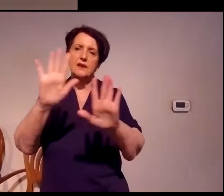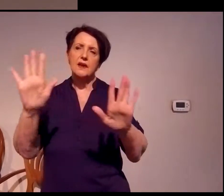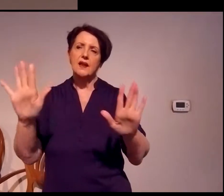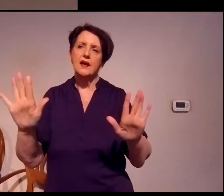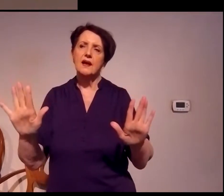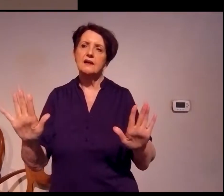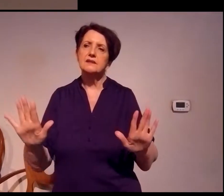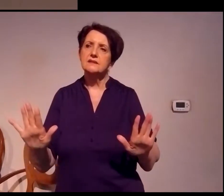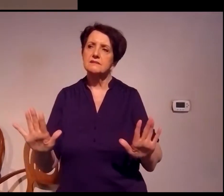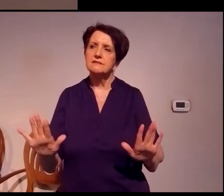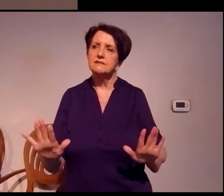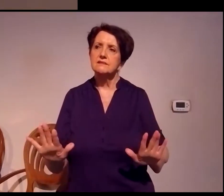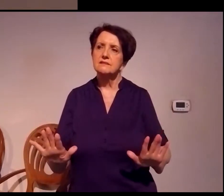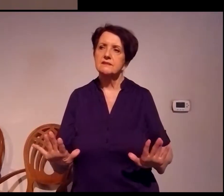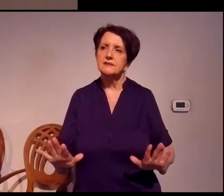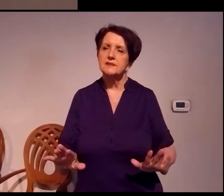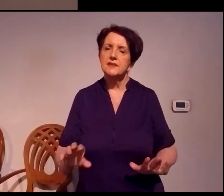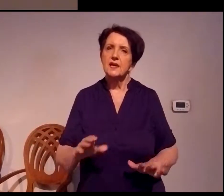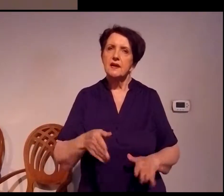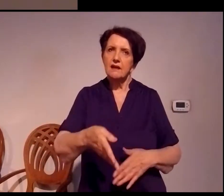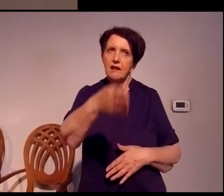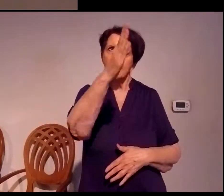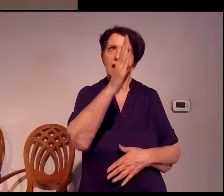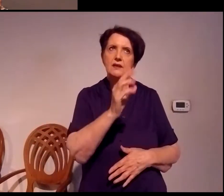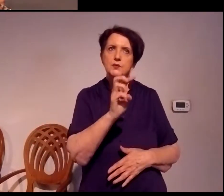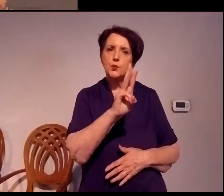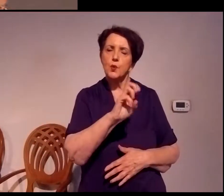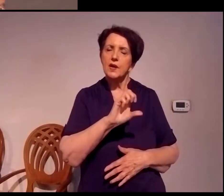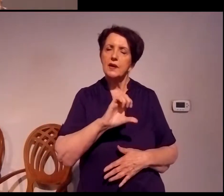God's will is the way.